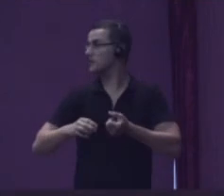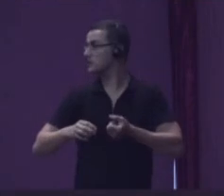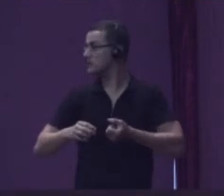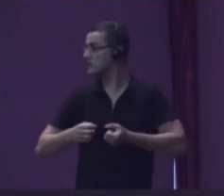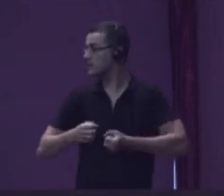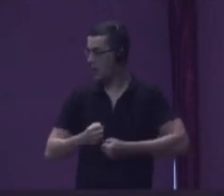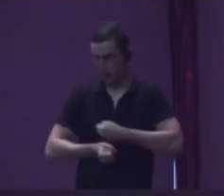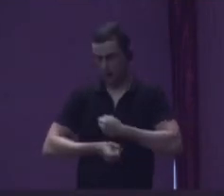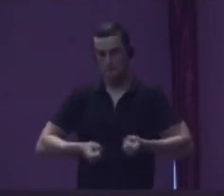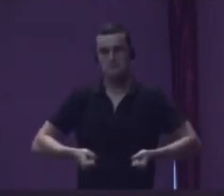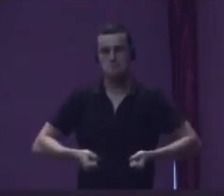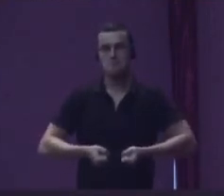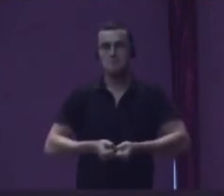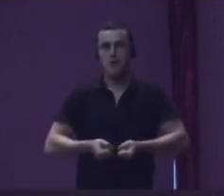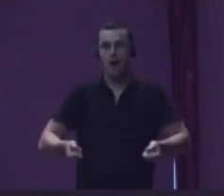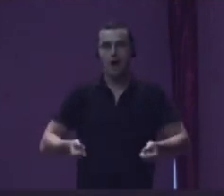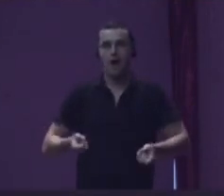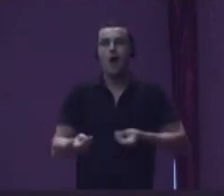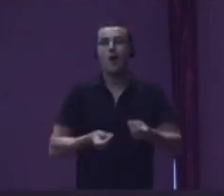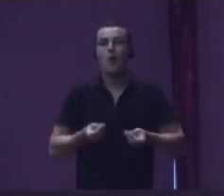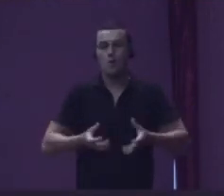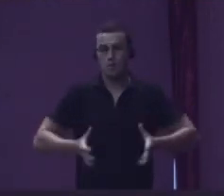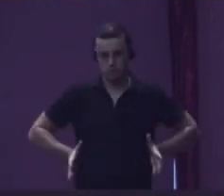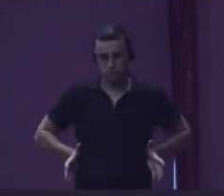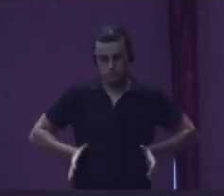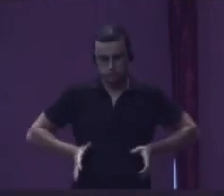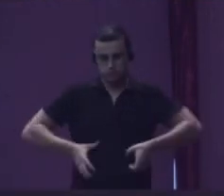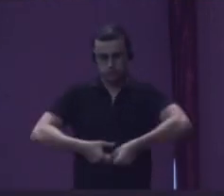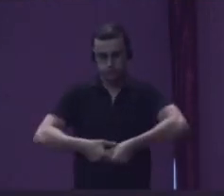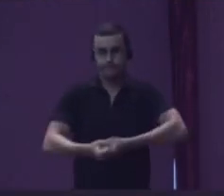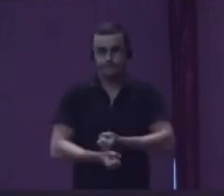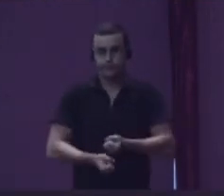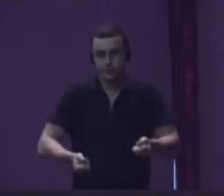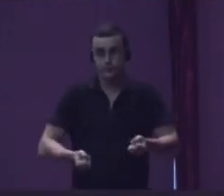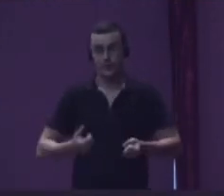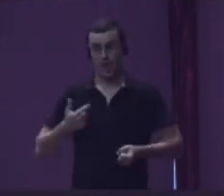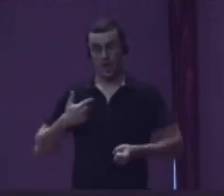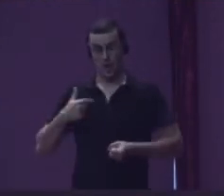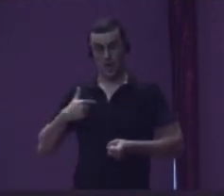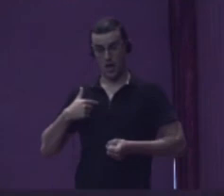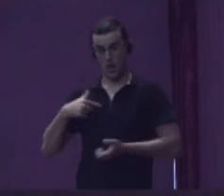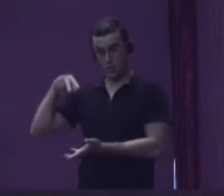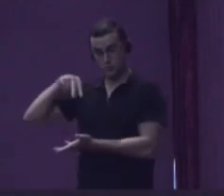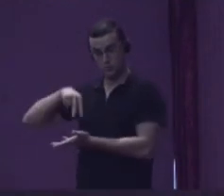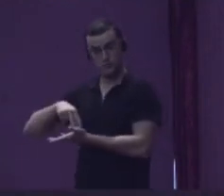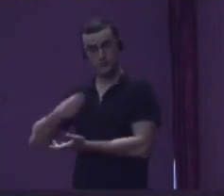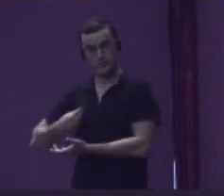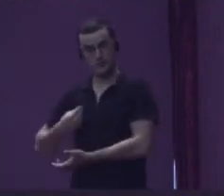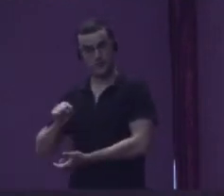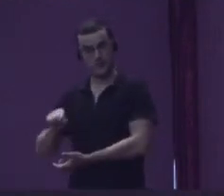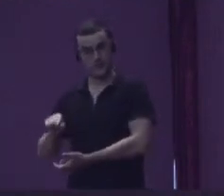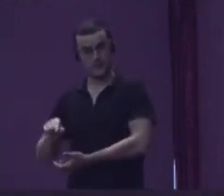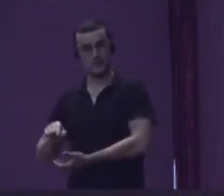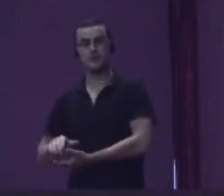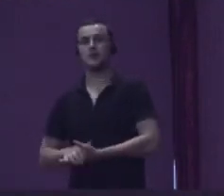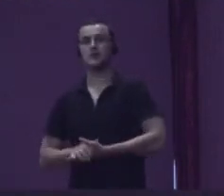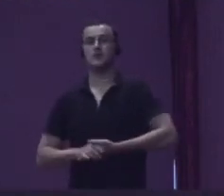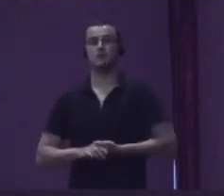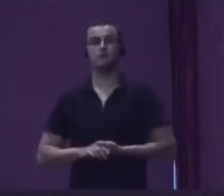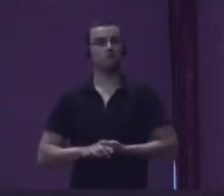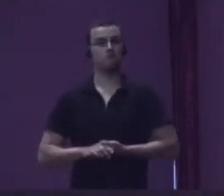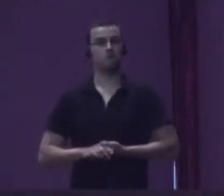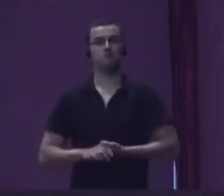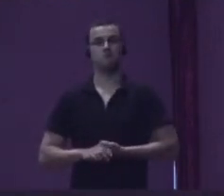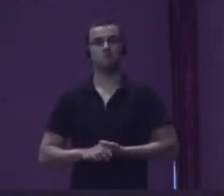the end of the course. Where I was working, they've never taught them